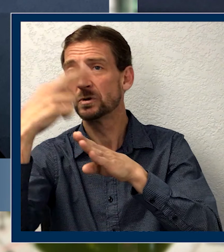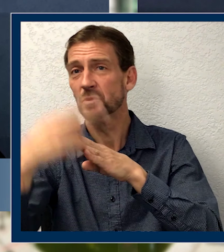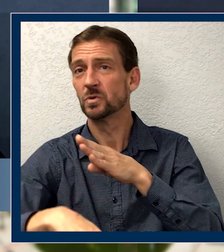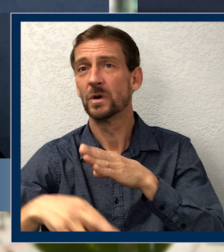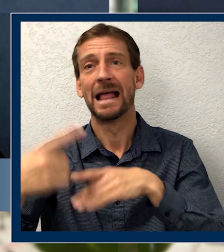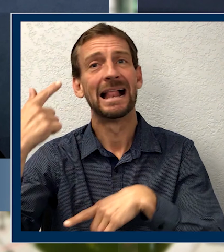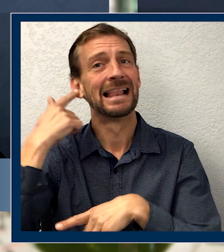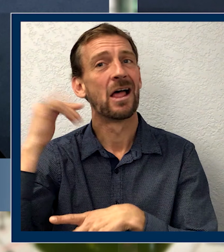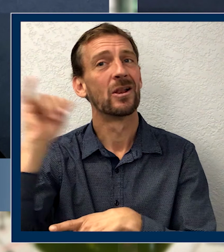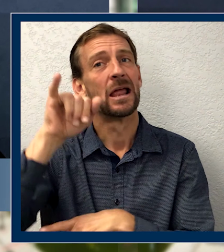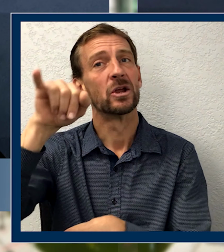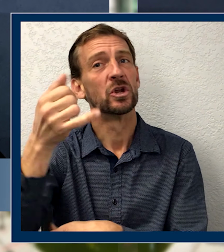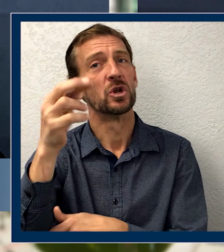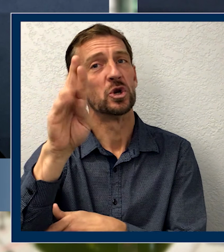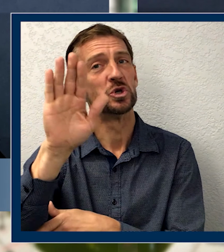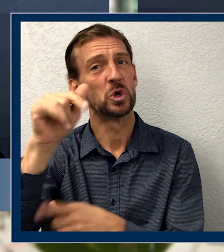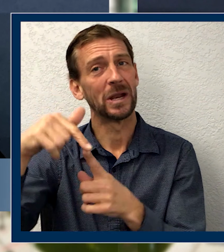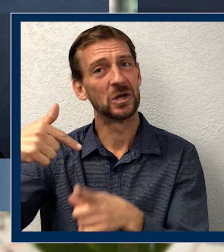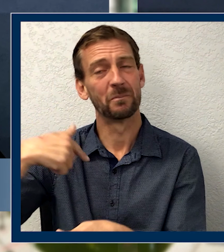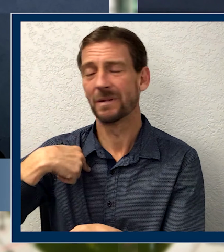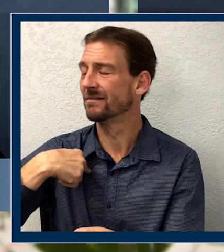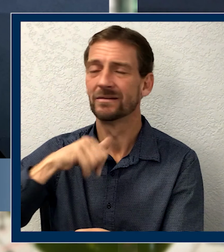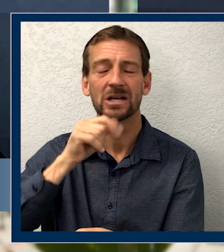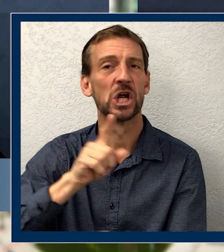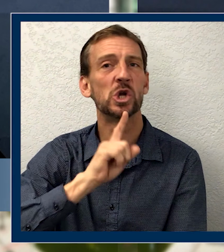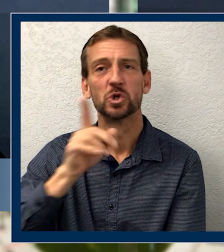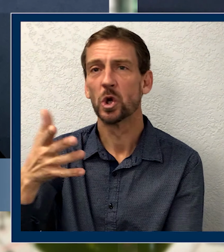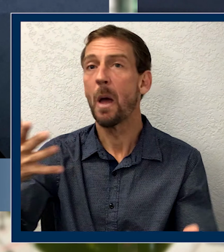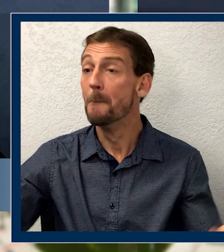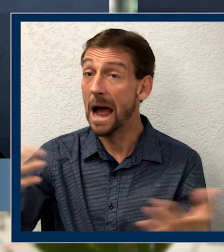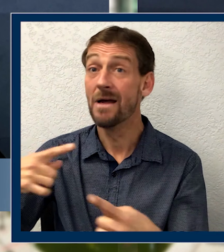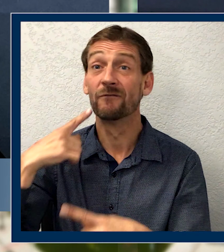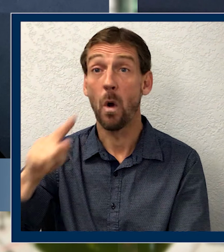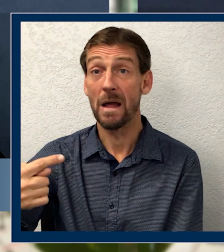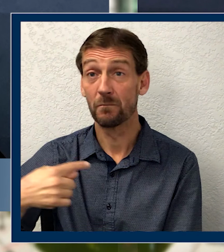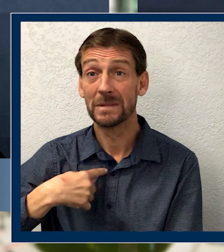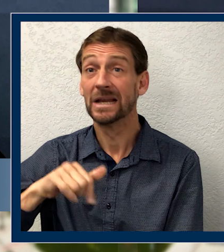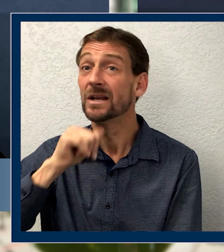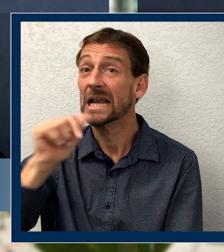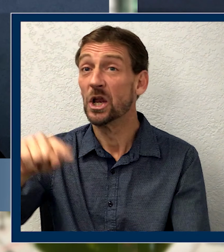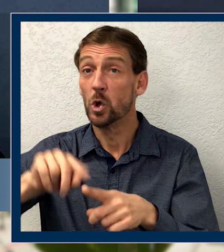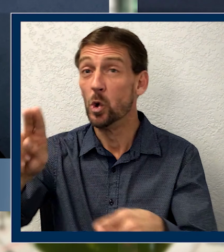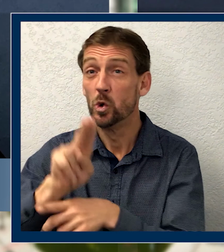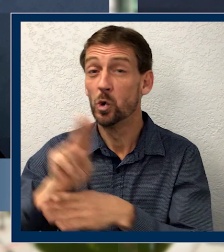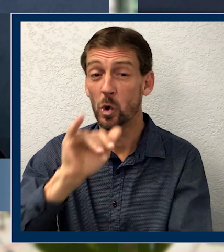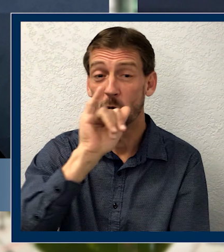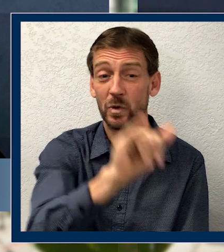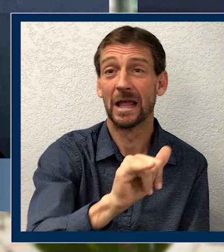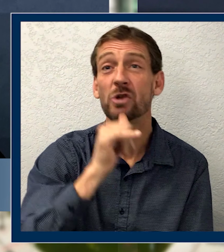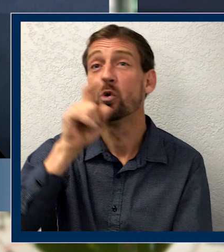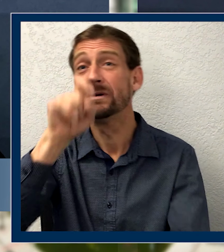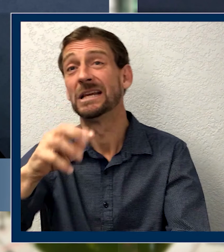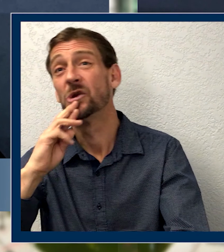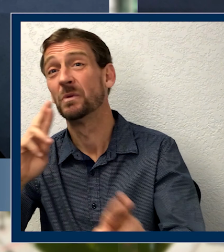still out on this. This is Randy saying, to me, it makes no sense to use this resource, be required to report